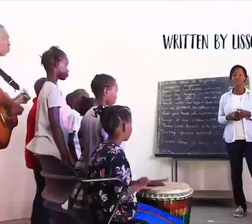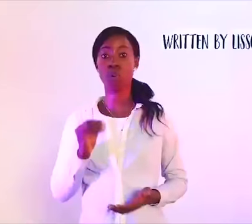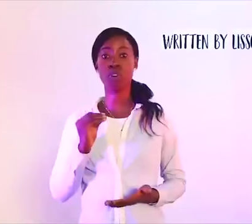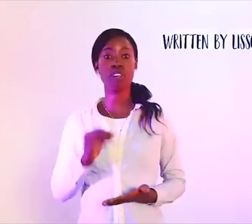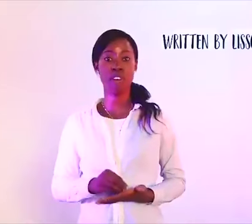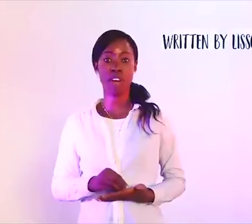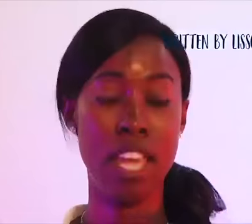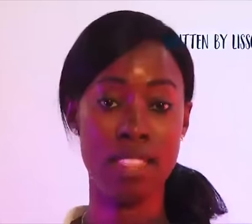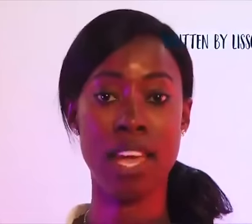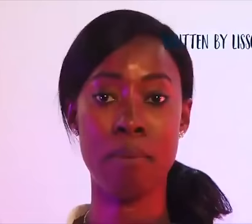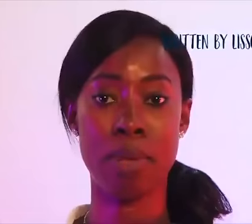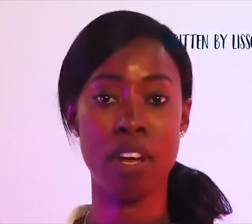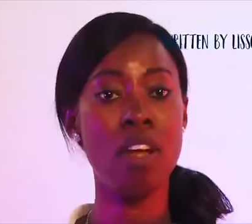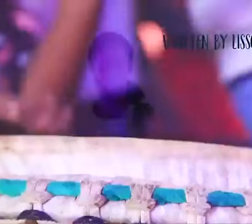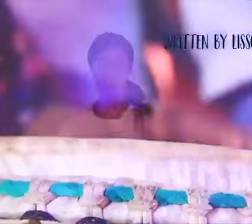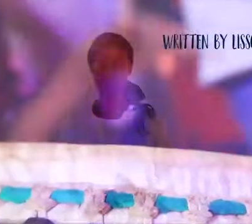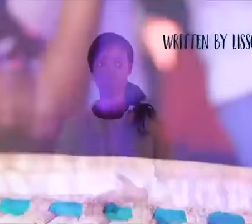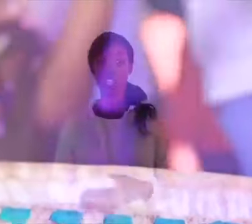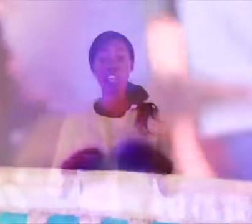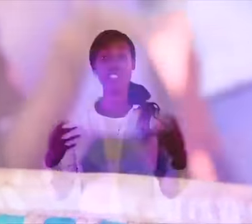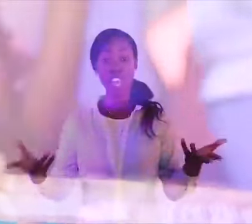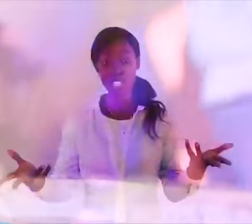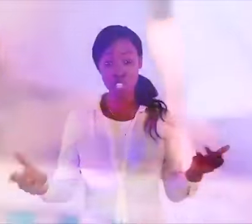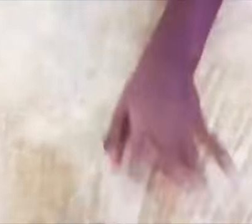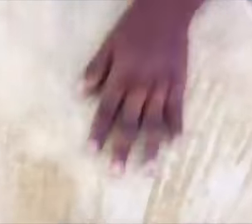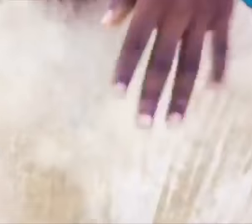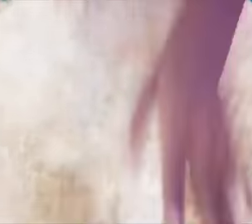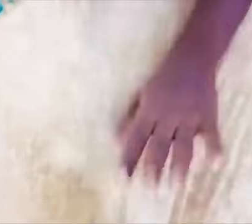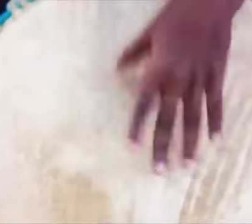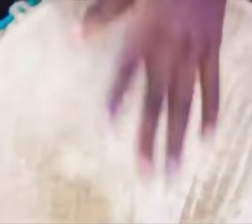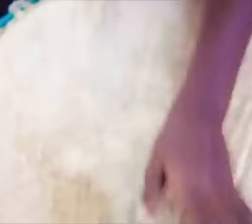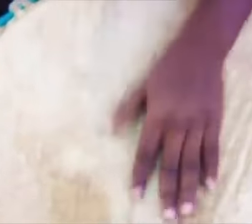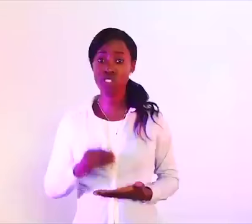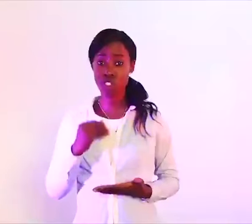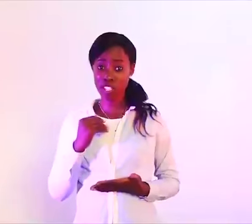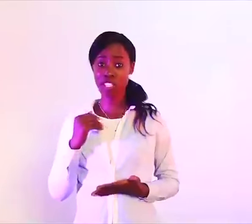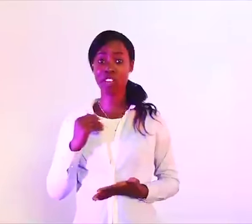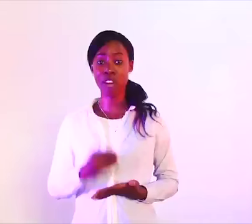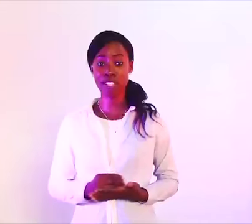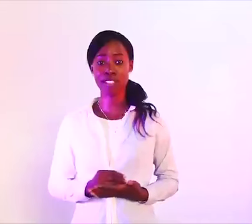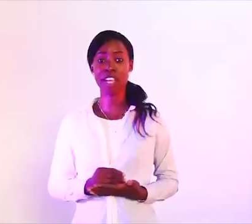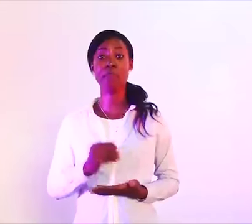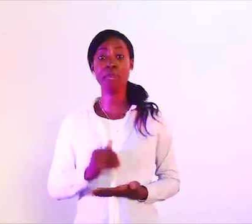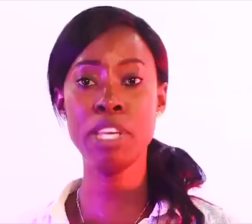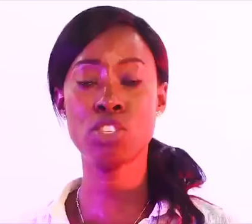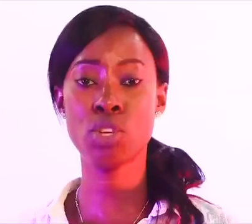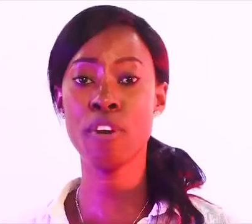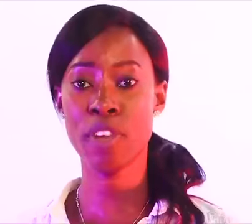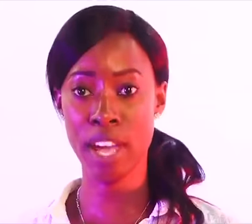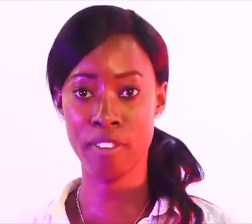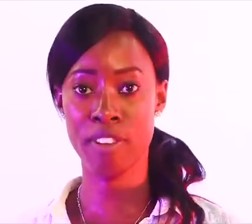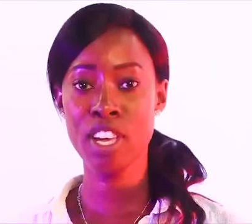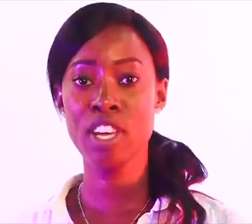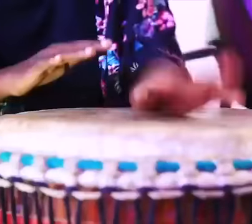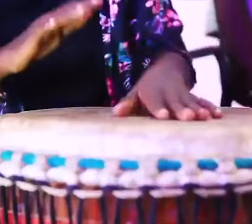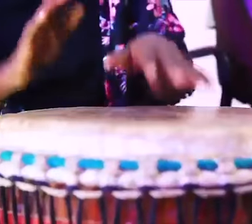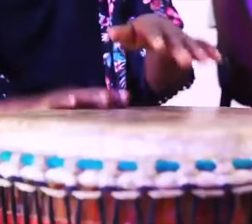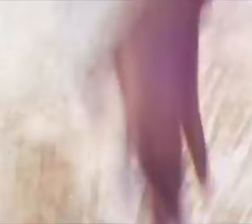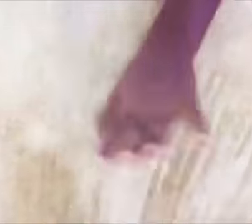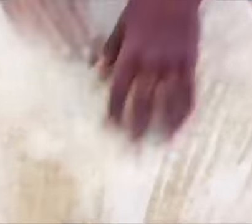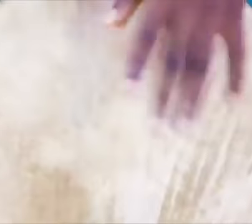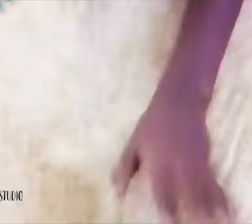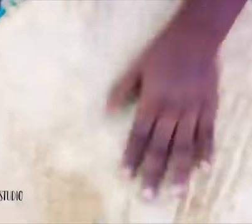of coronavirus in the Gambia. Dear children, please listen to doctors' advices and the Ministry of Health